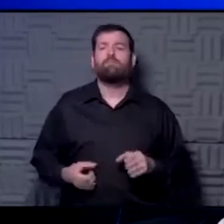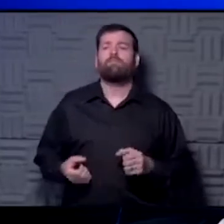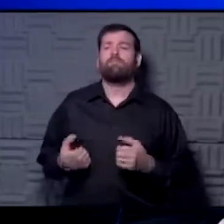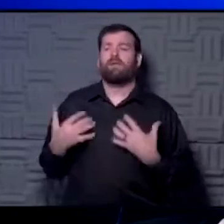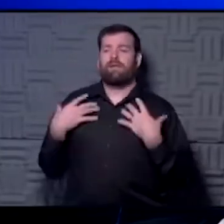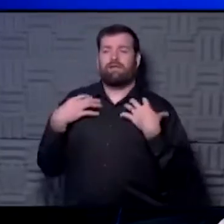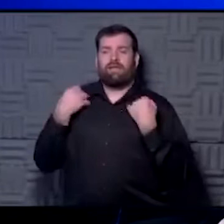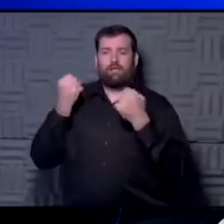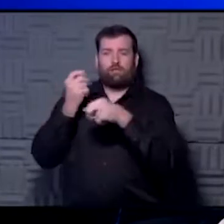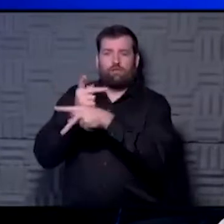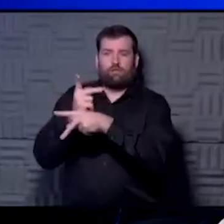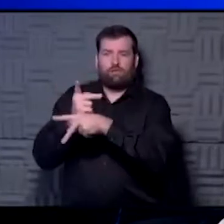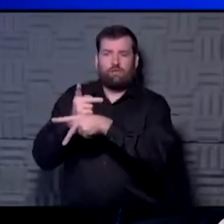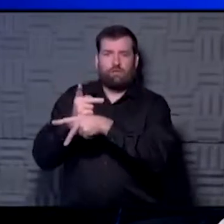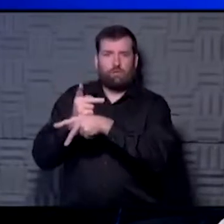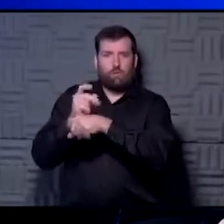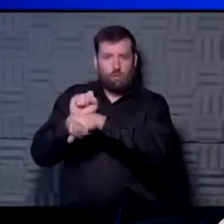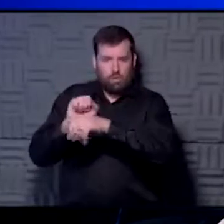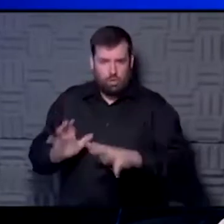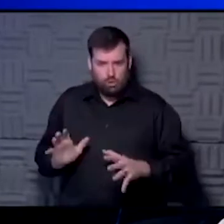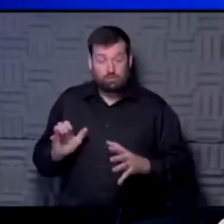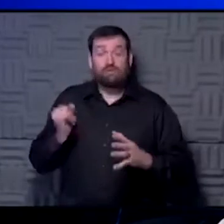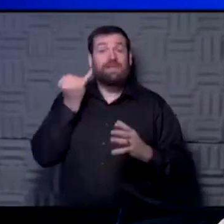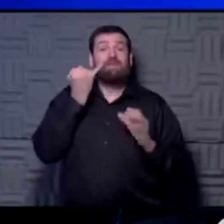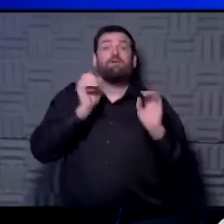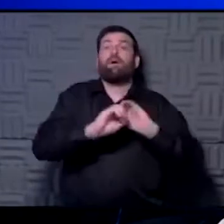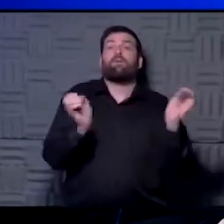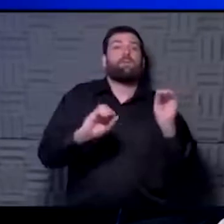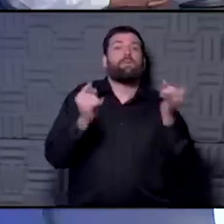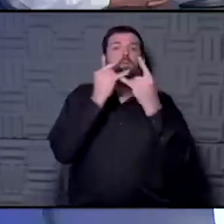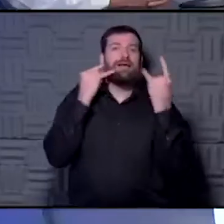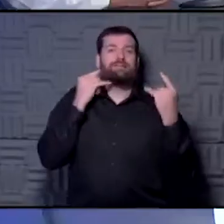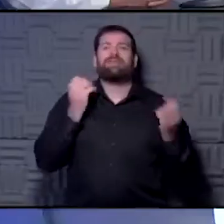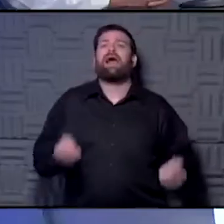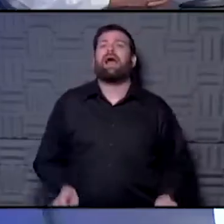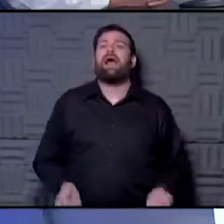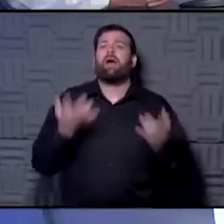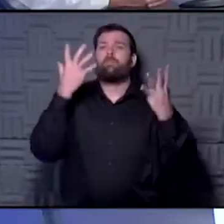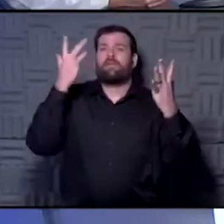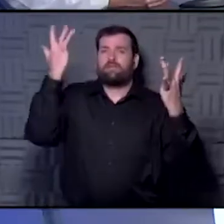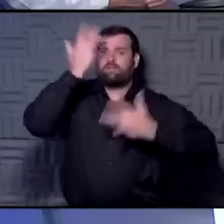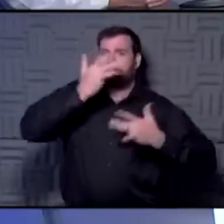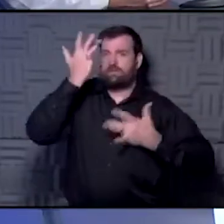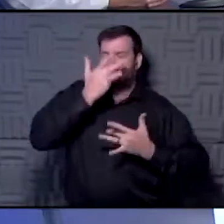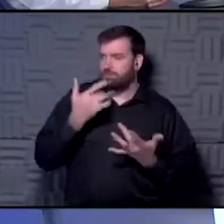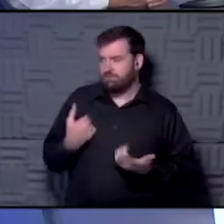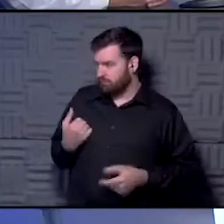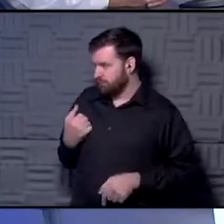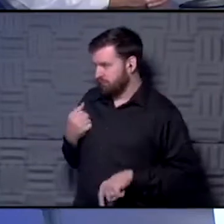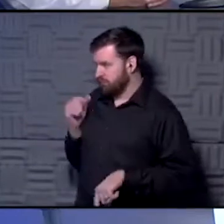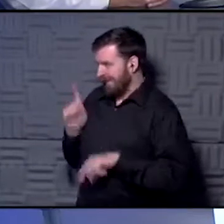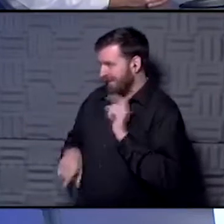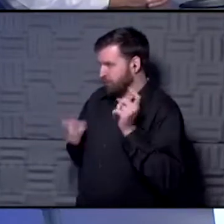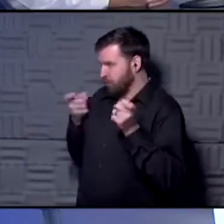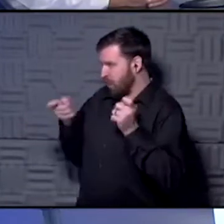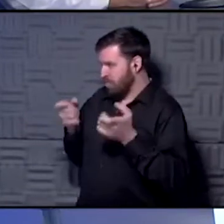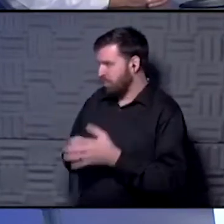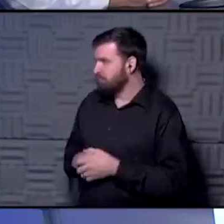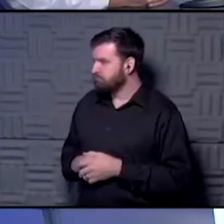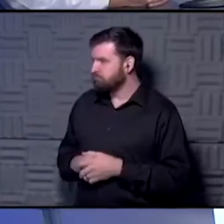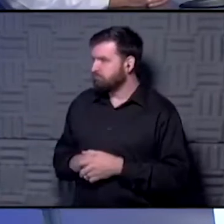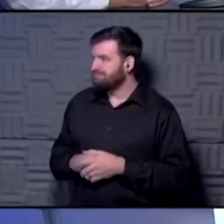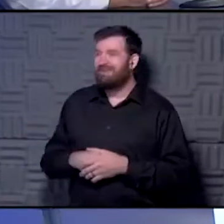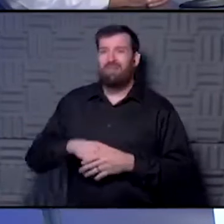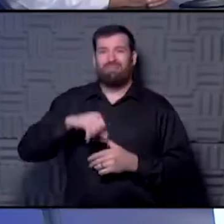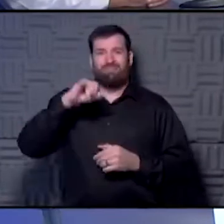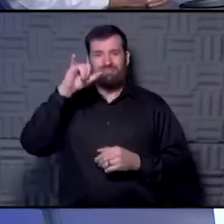healthcare workers do you think would be infected if we didn't use masks? Oh, Mm-hmm. I think we wouldn't be able to control it. Right. And